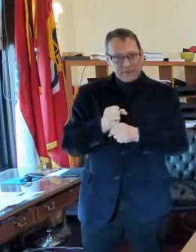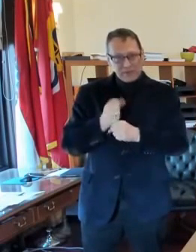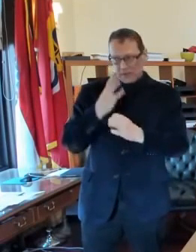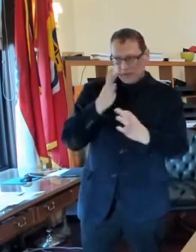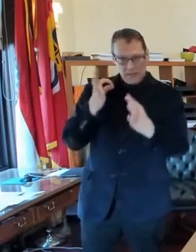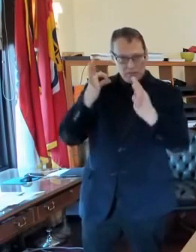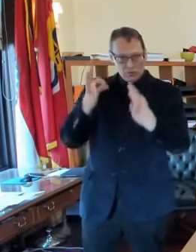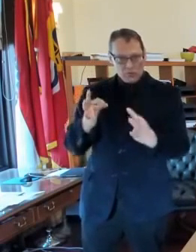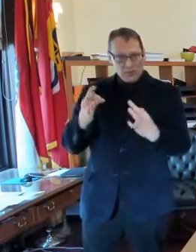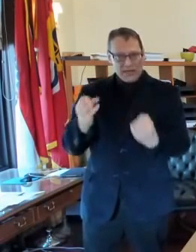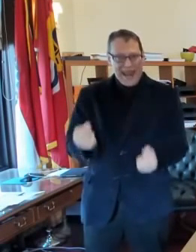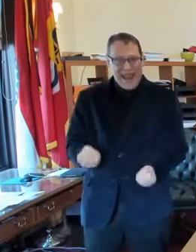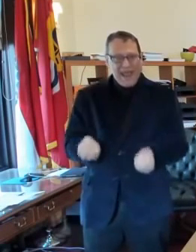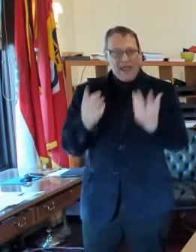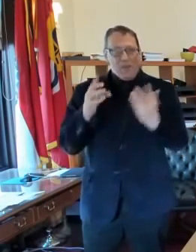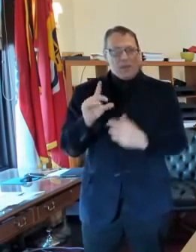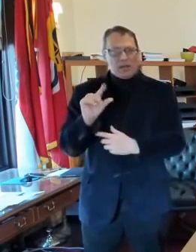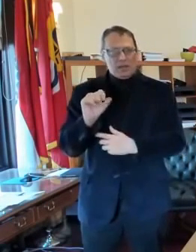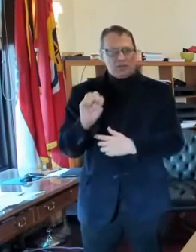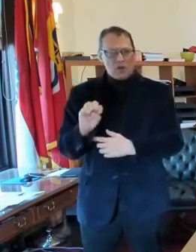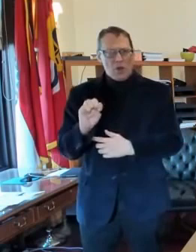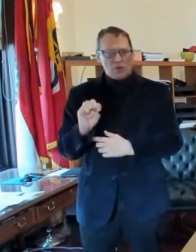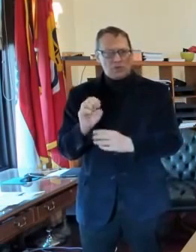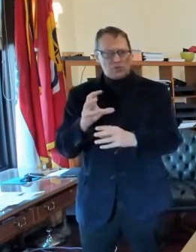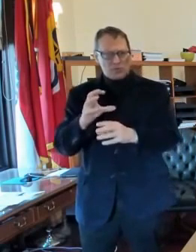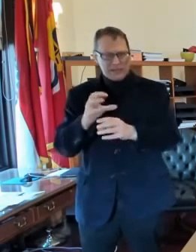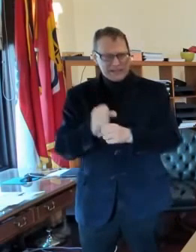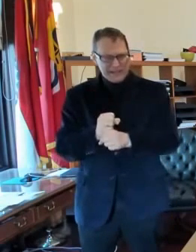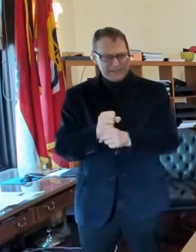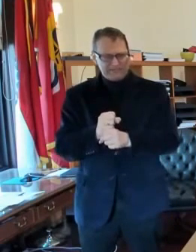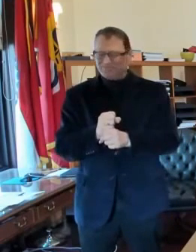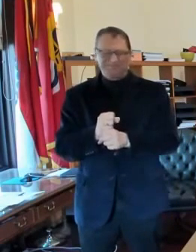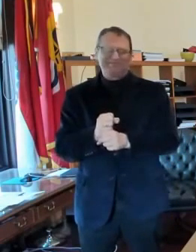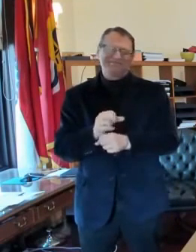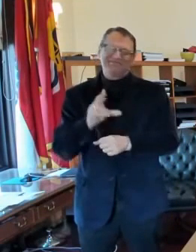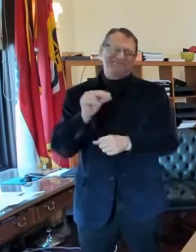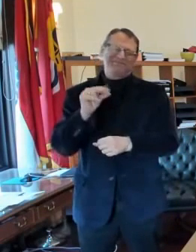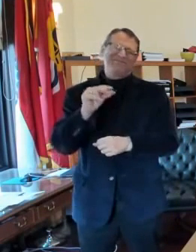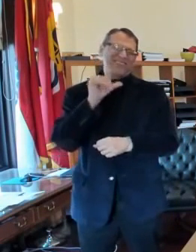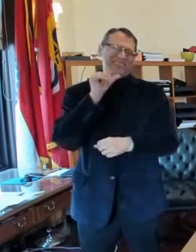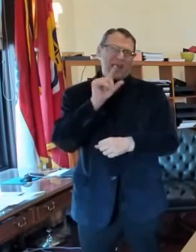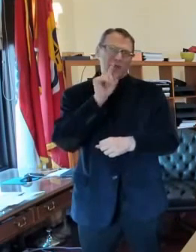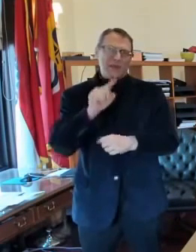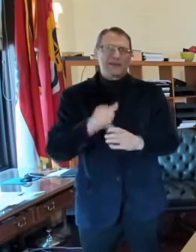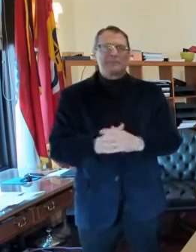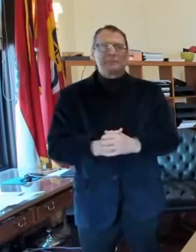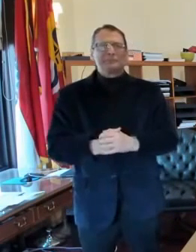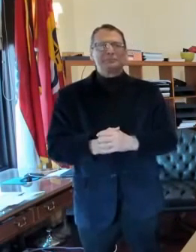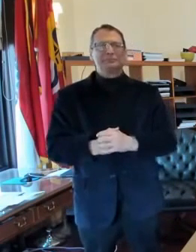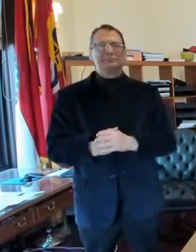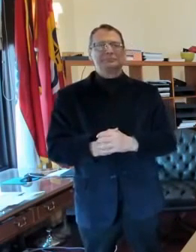how many doses we receive? Not really. We've